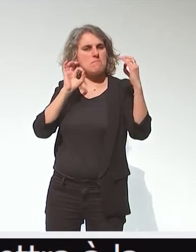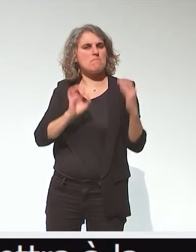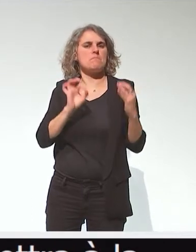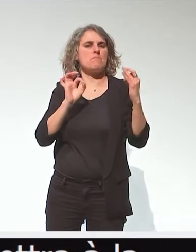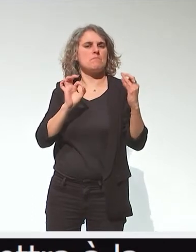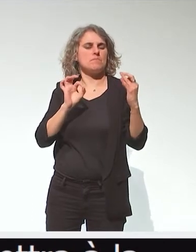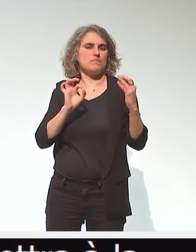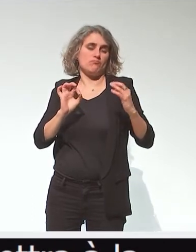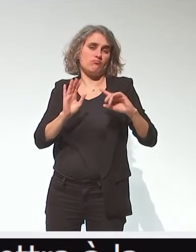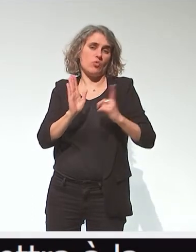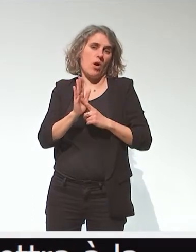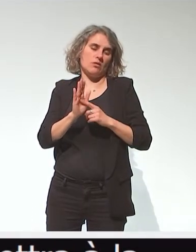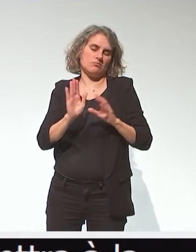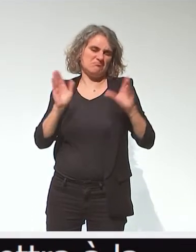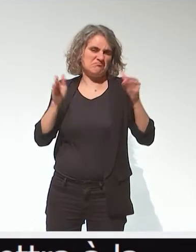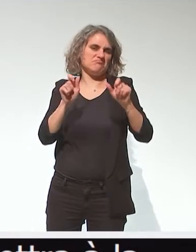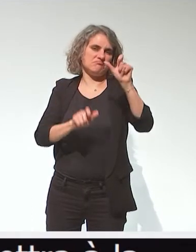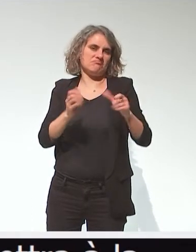the legal